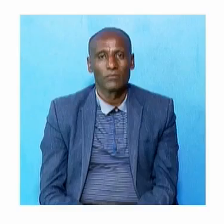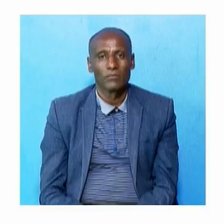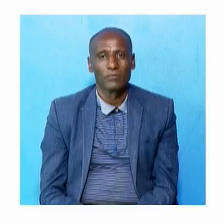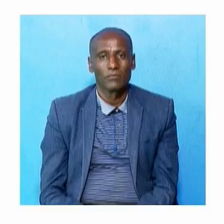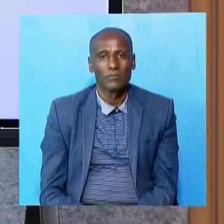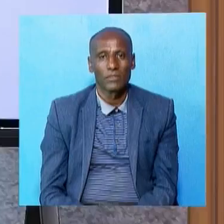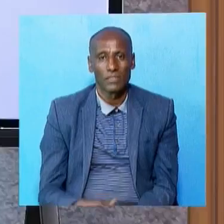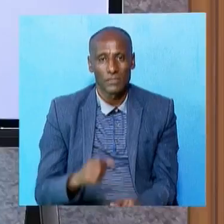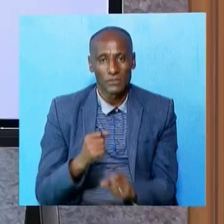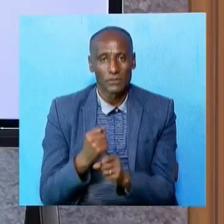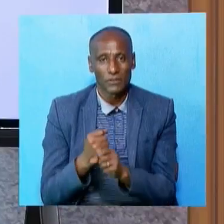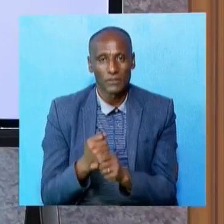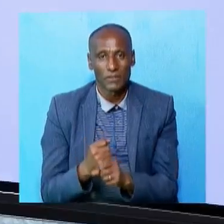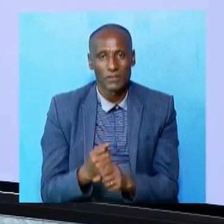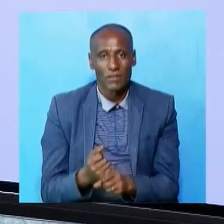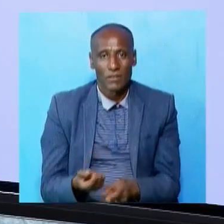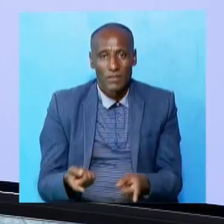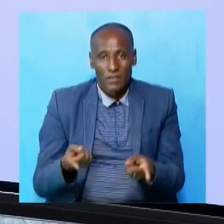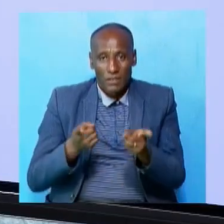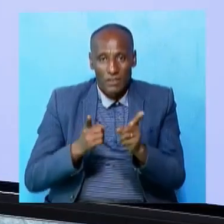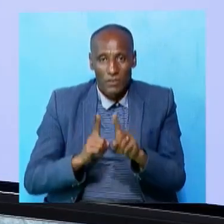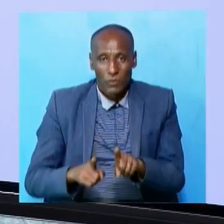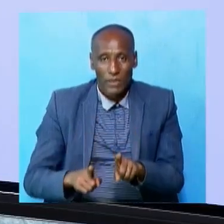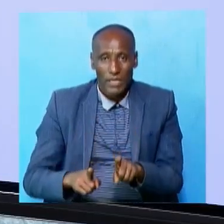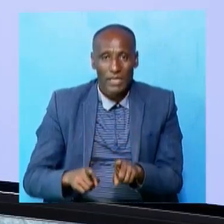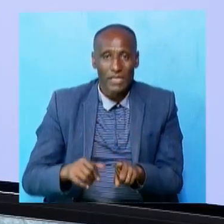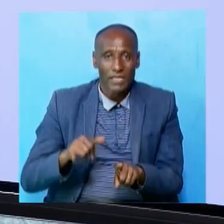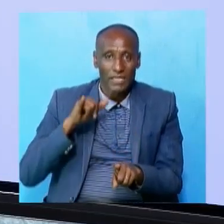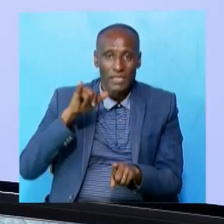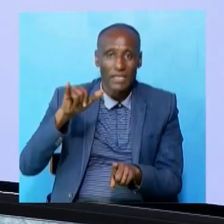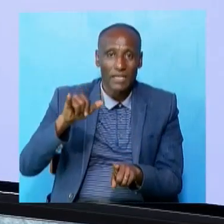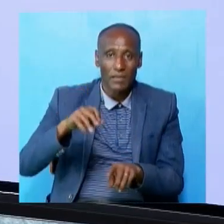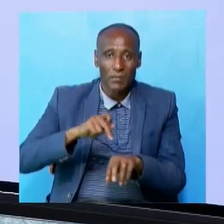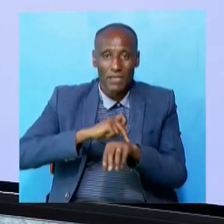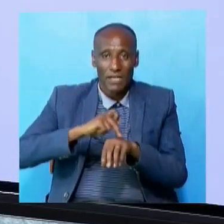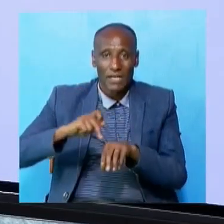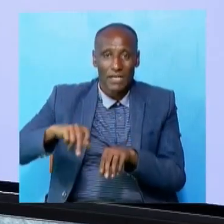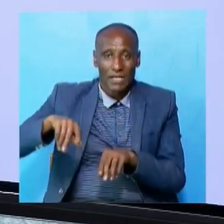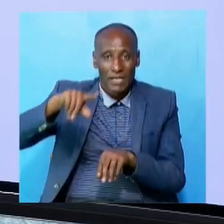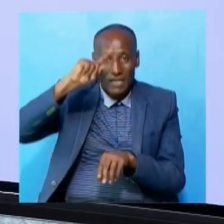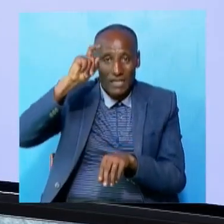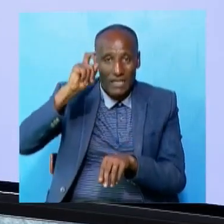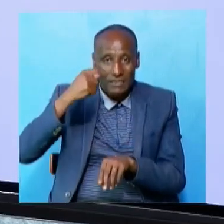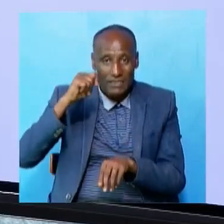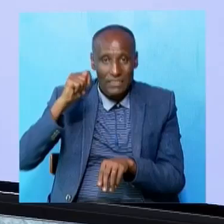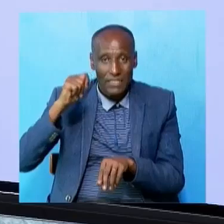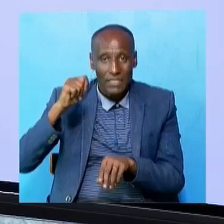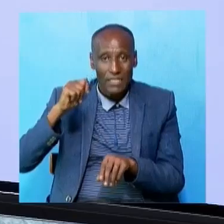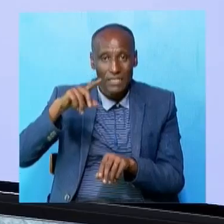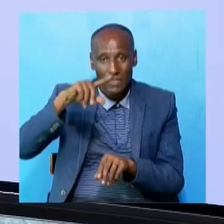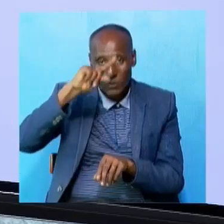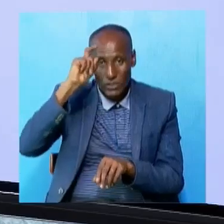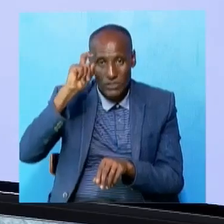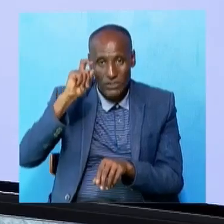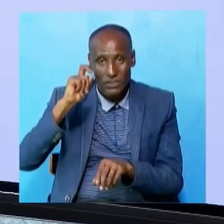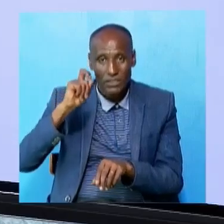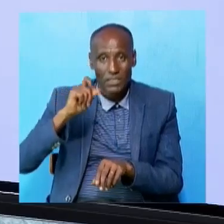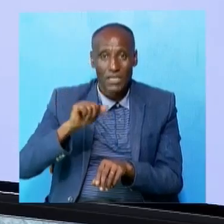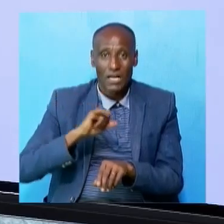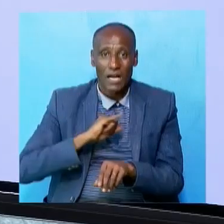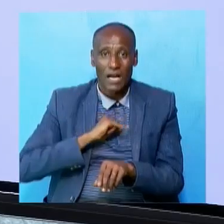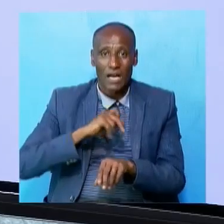Let's do this. When they blank ask the question, I blank write a